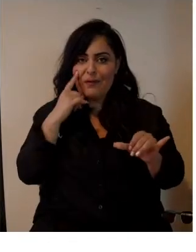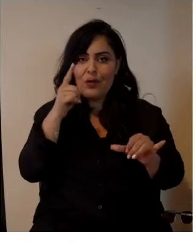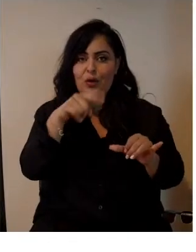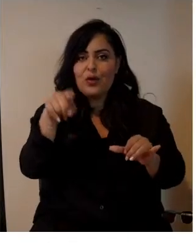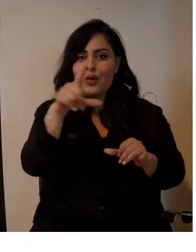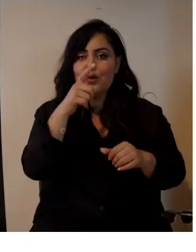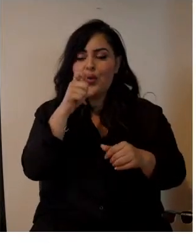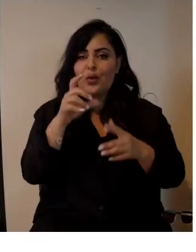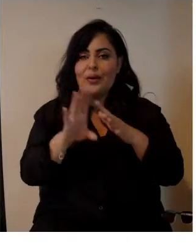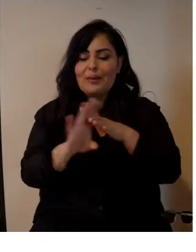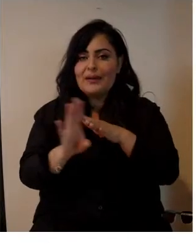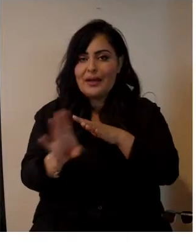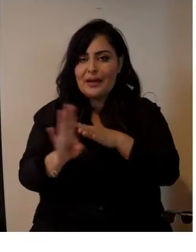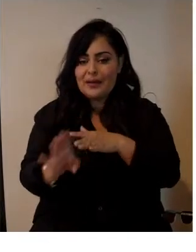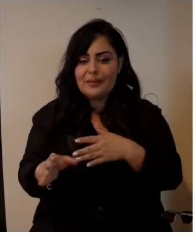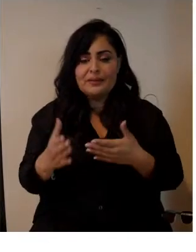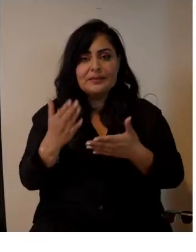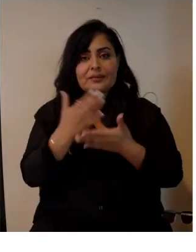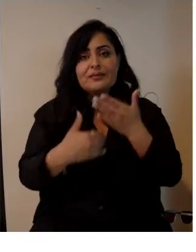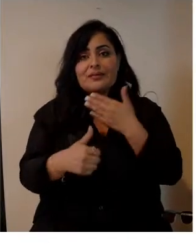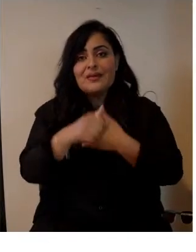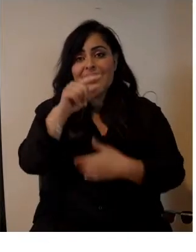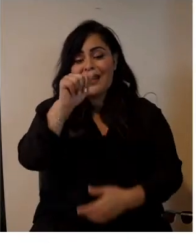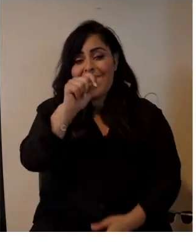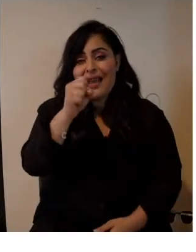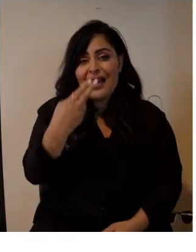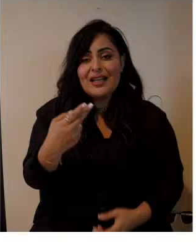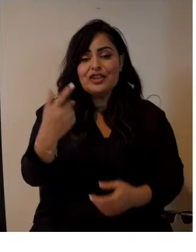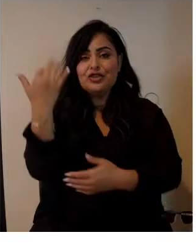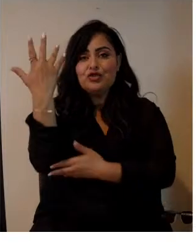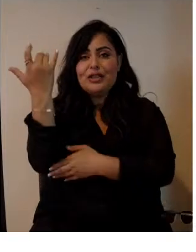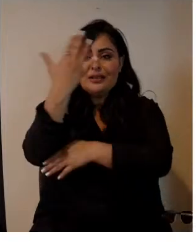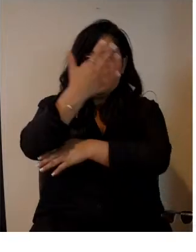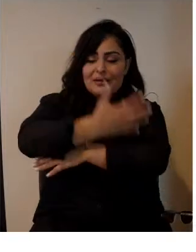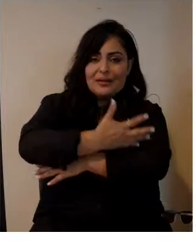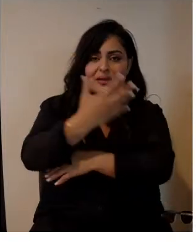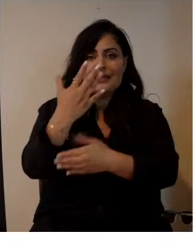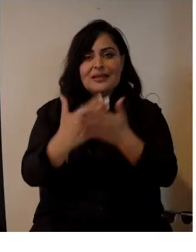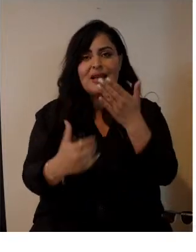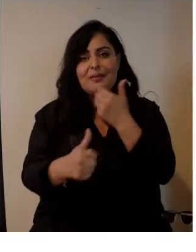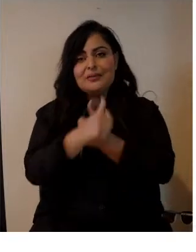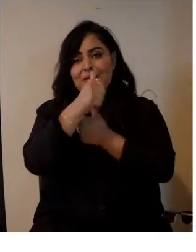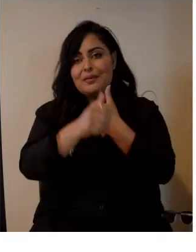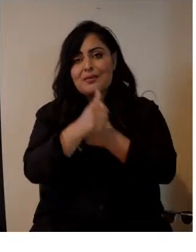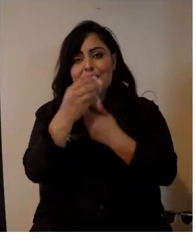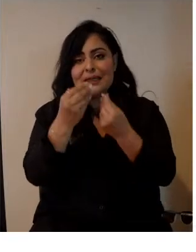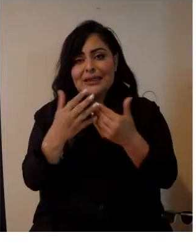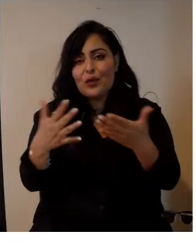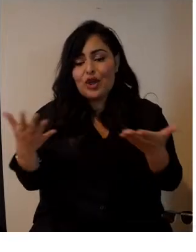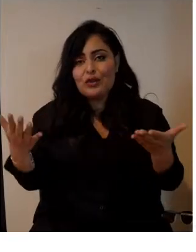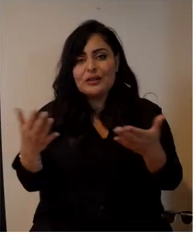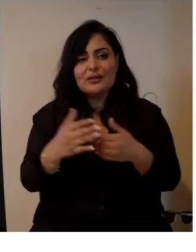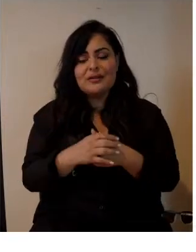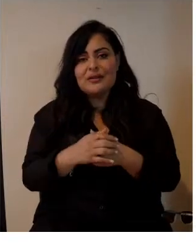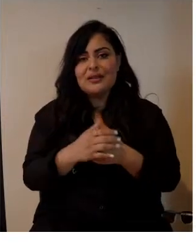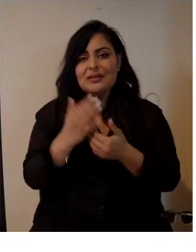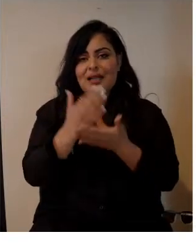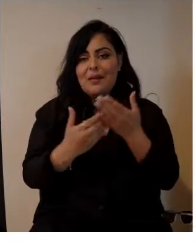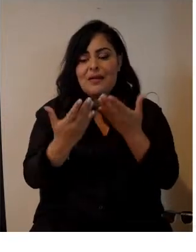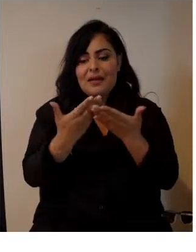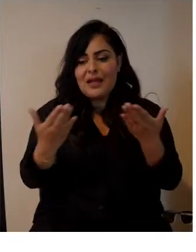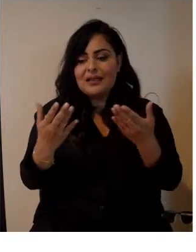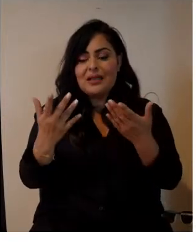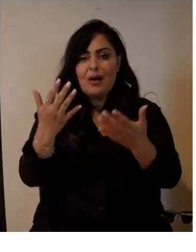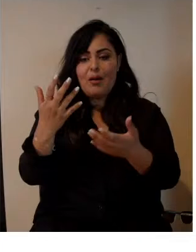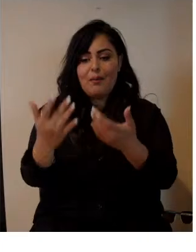evacuated. Those hazards include ash, fallen trees, debris, hazardous materials still on site. Much of the material that's burned to the ground